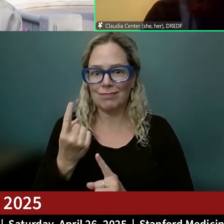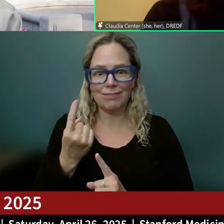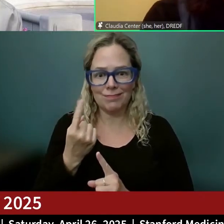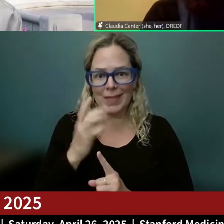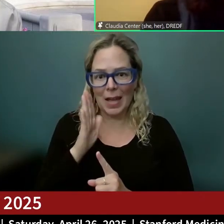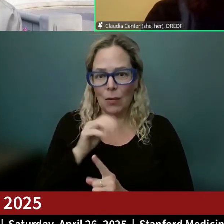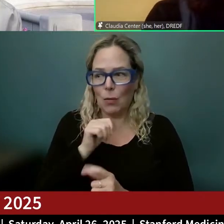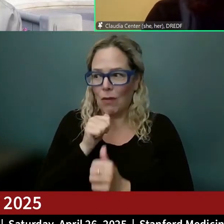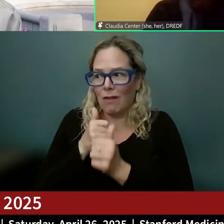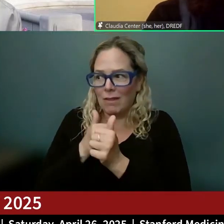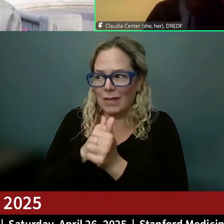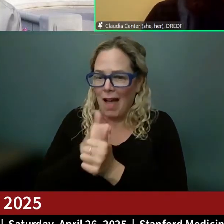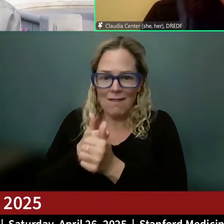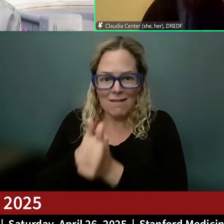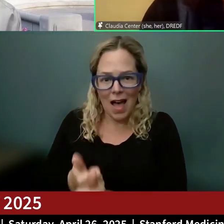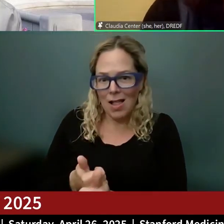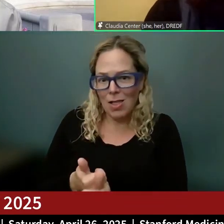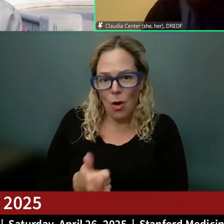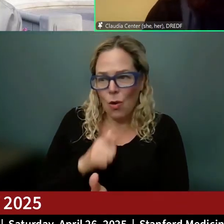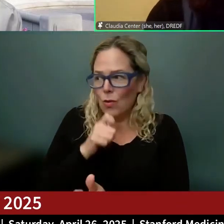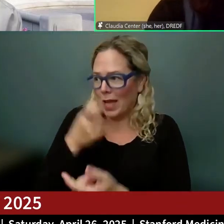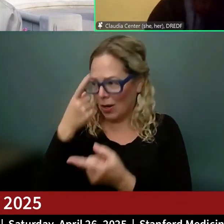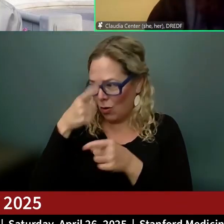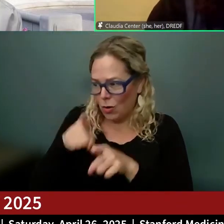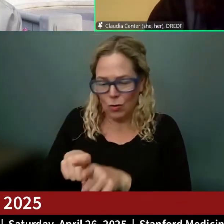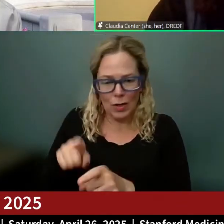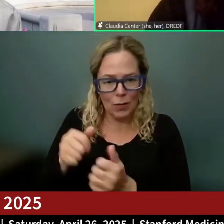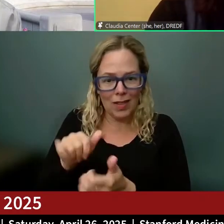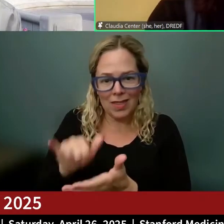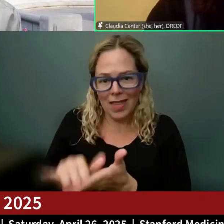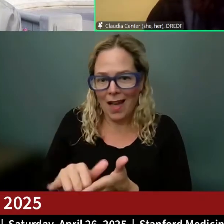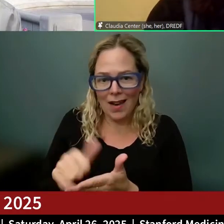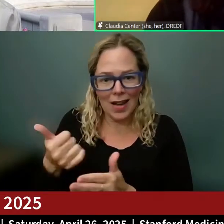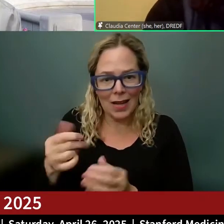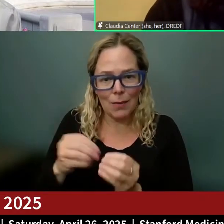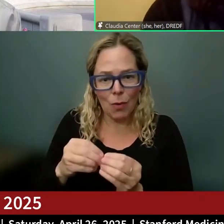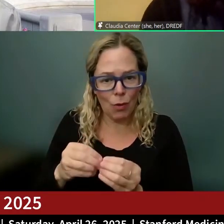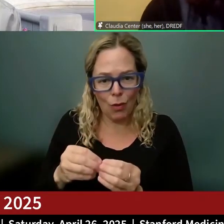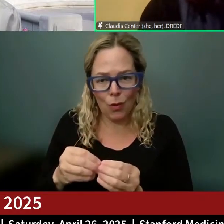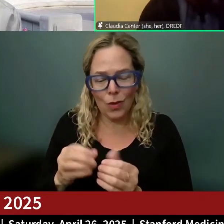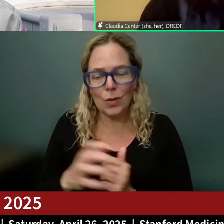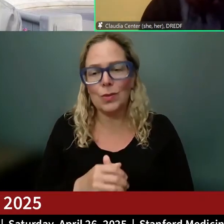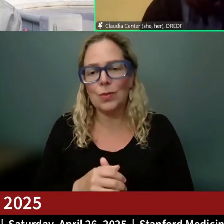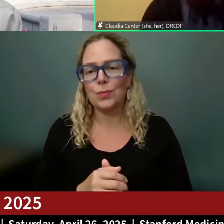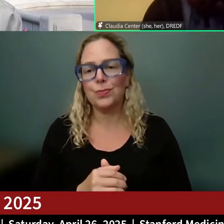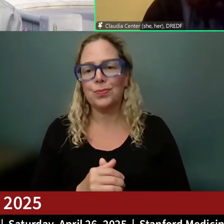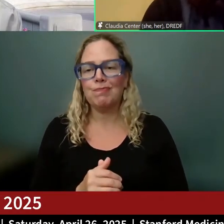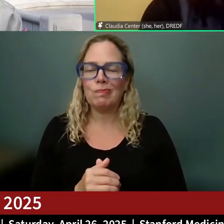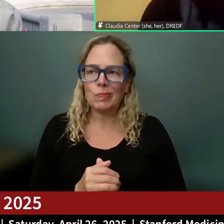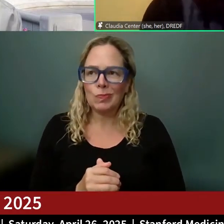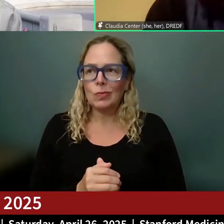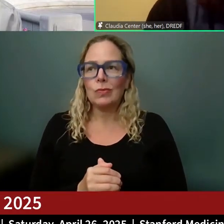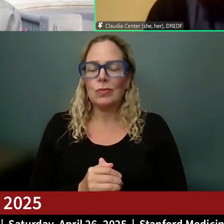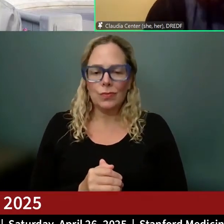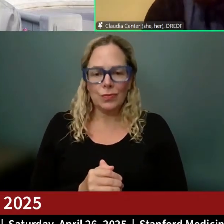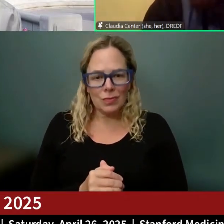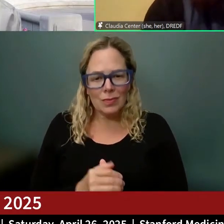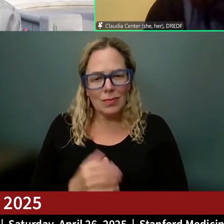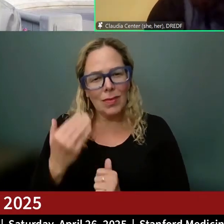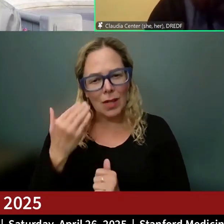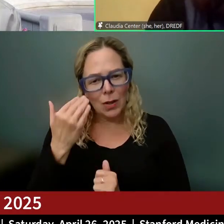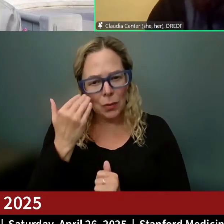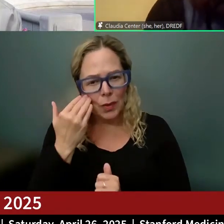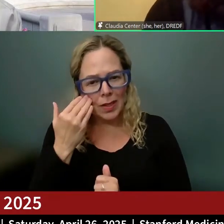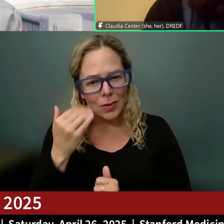It can't be enforced. They don't agree with it anymore. So that's, we knew that was